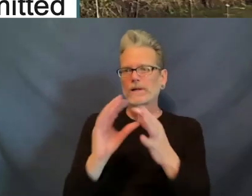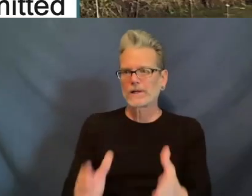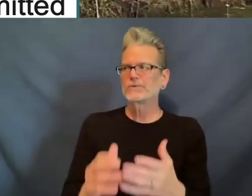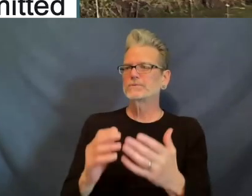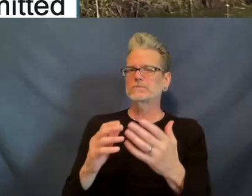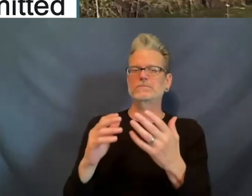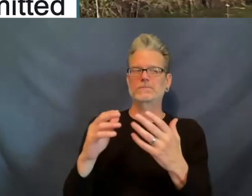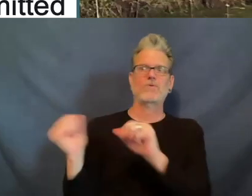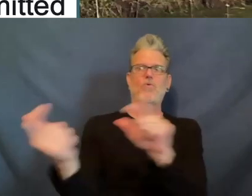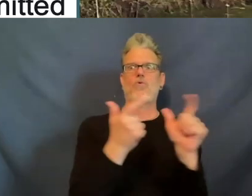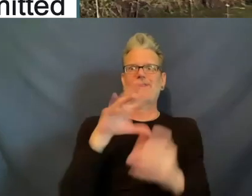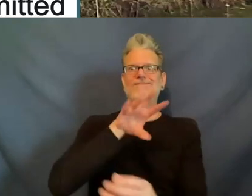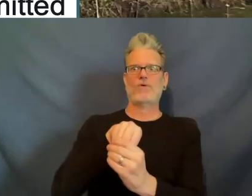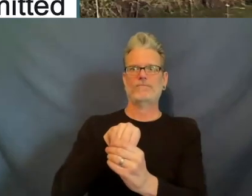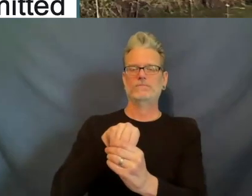to ensure that